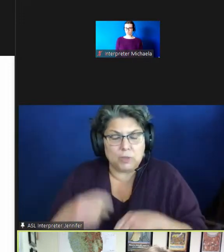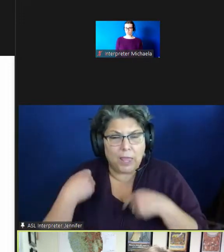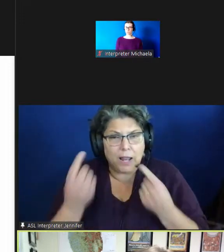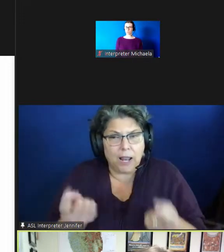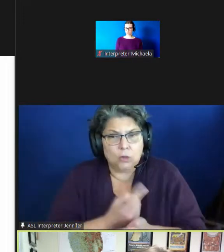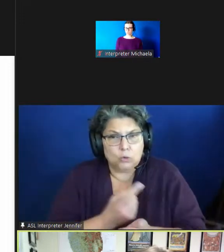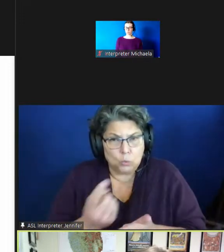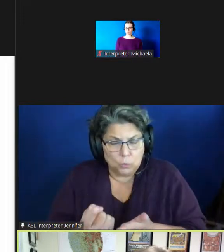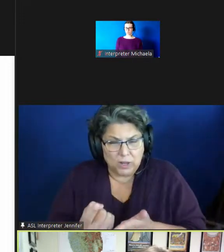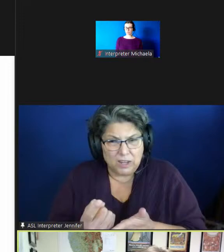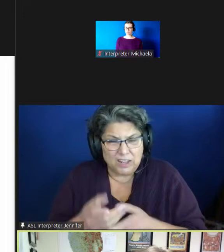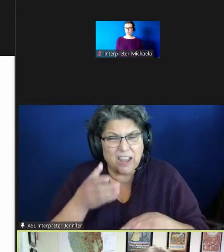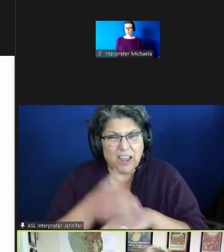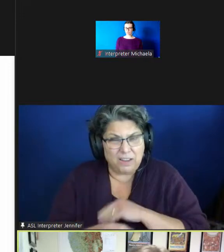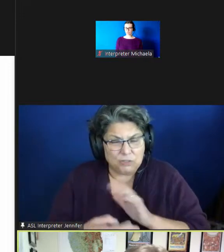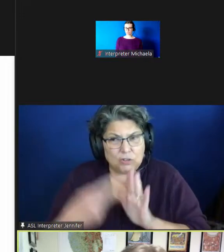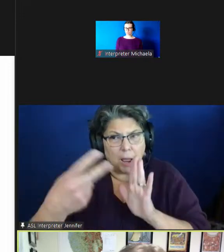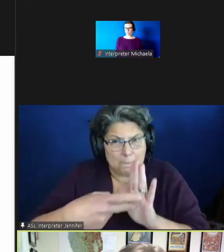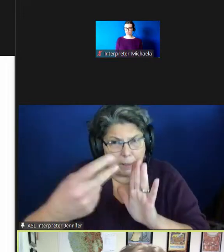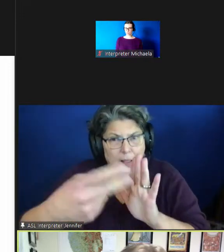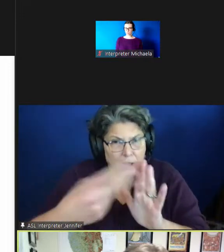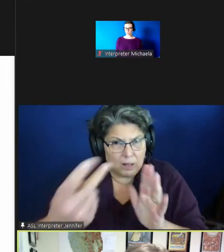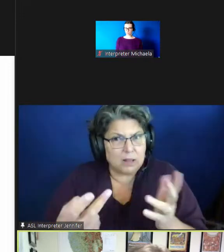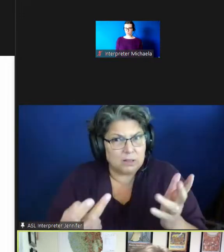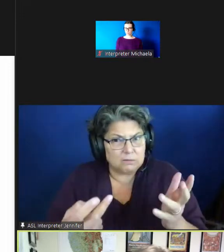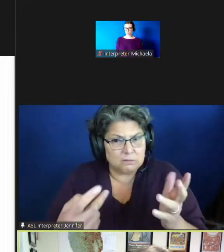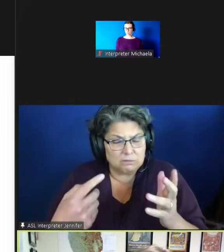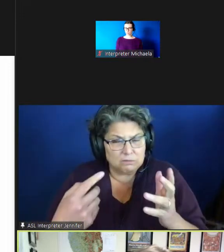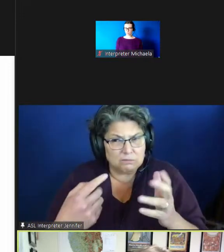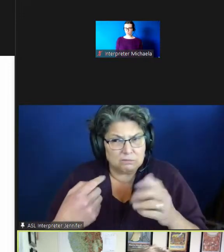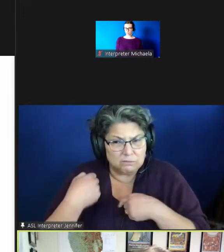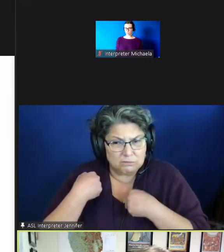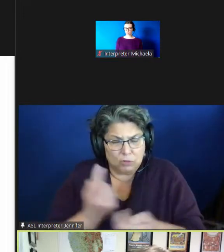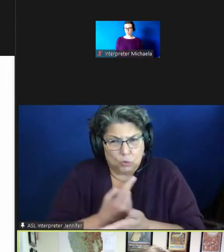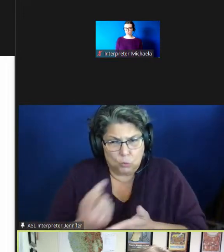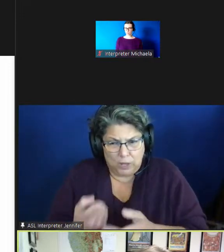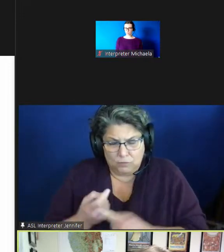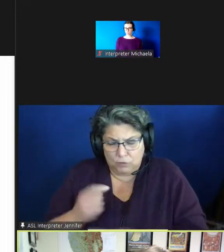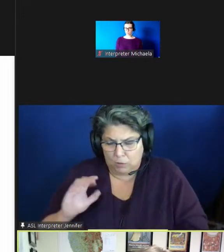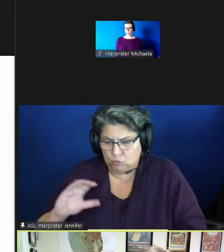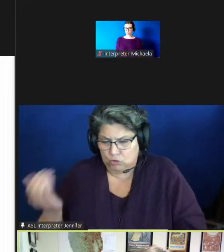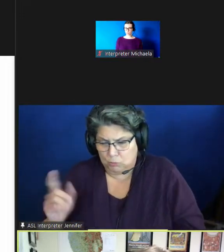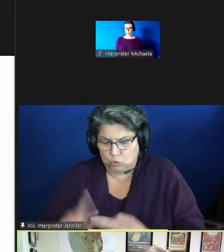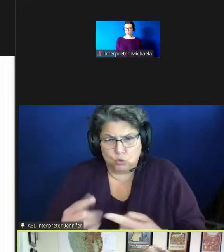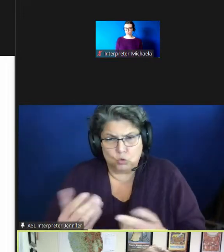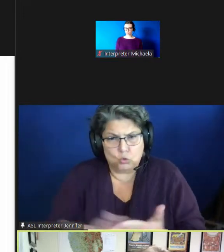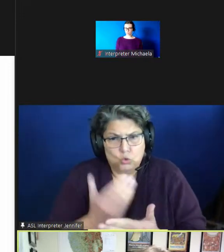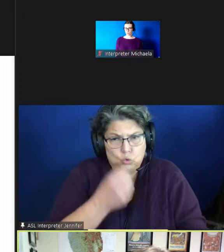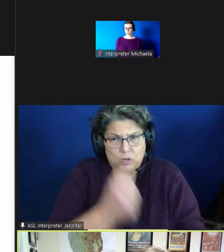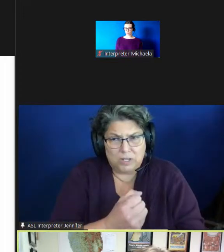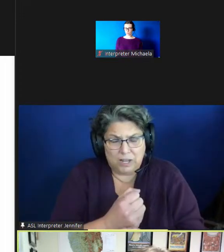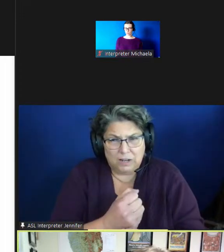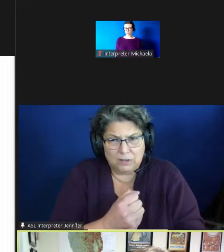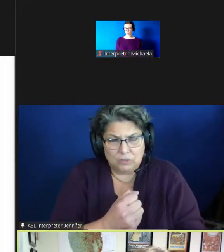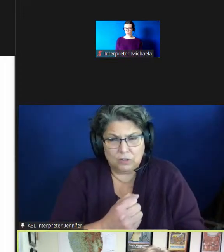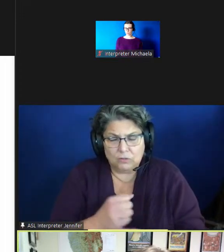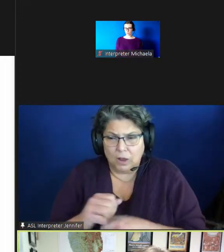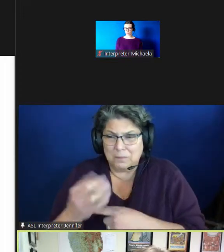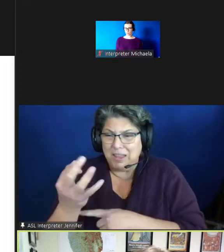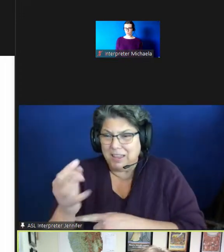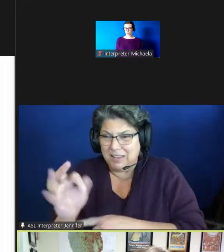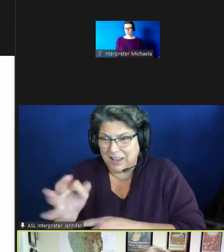after doubling in the week from Christmas to New Year's to 19 per 100,000